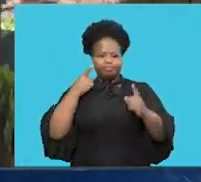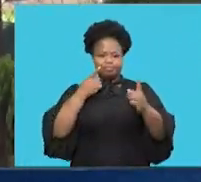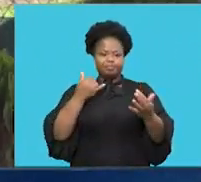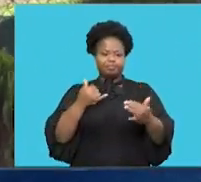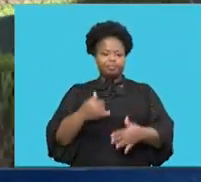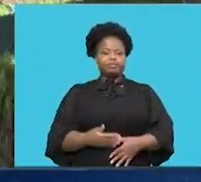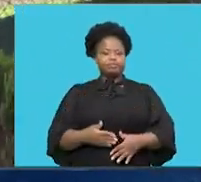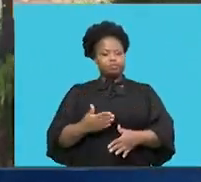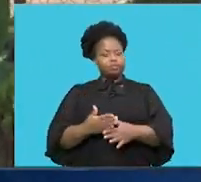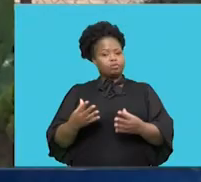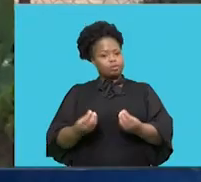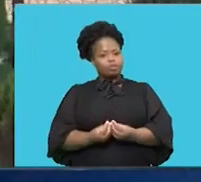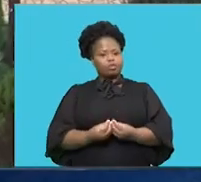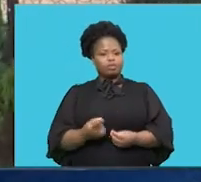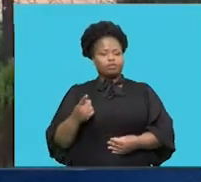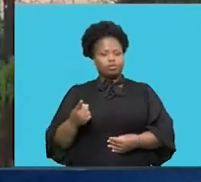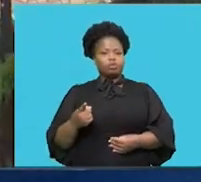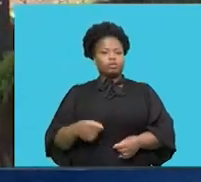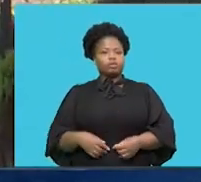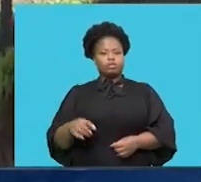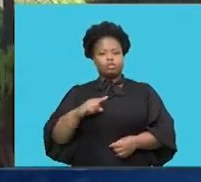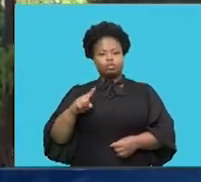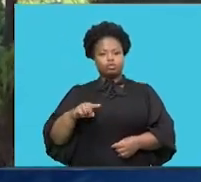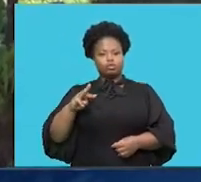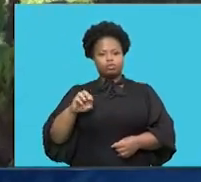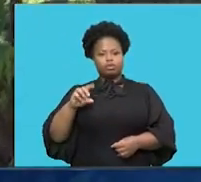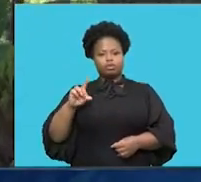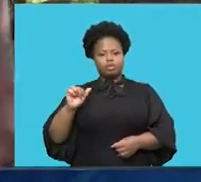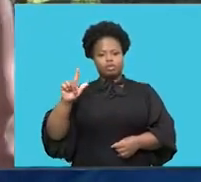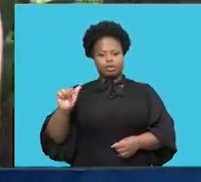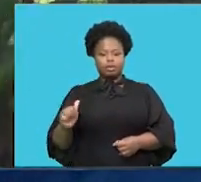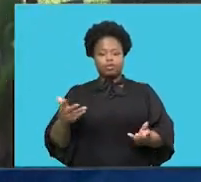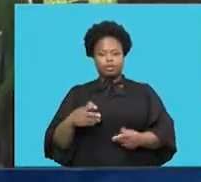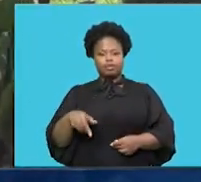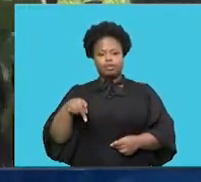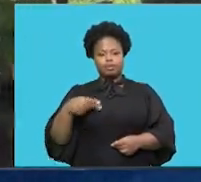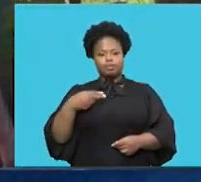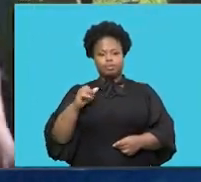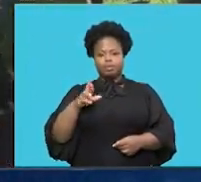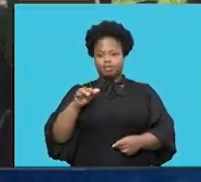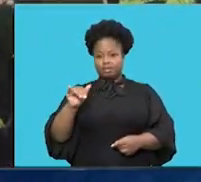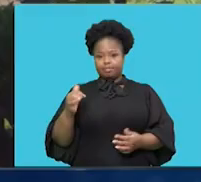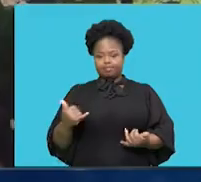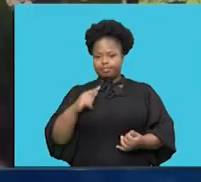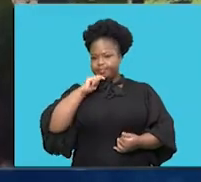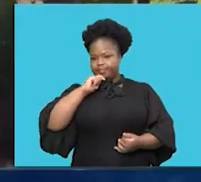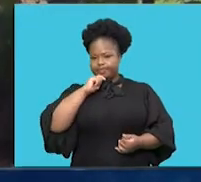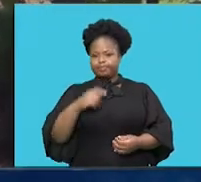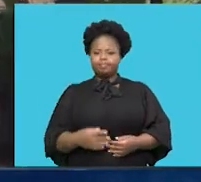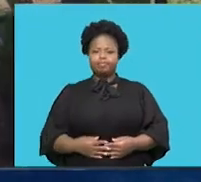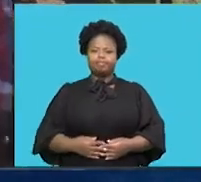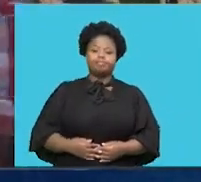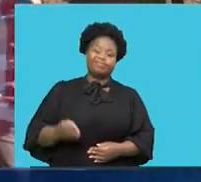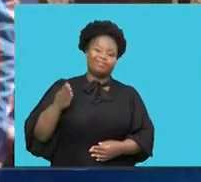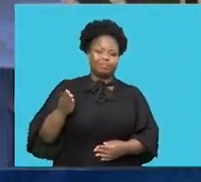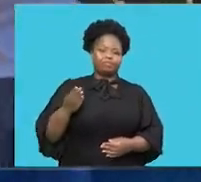tsamaisanang le nehelo e phethweng lapeng la ha Zwedela la motsaneng wa Pimville pejana kajeno. Nehelo